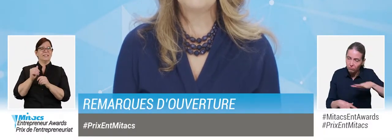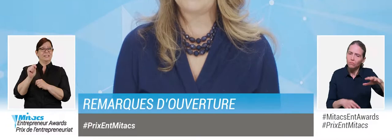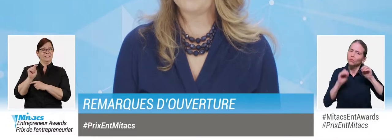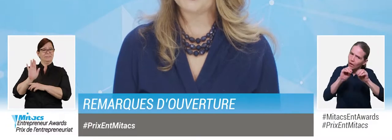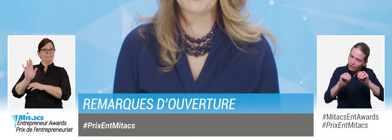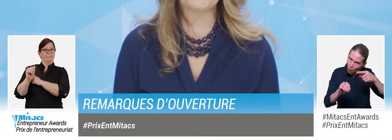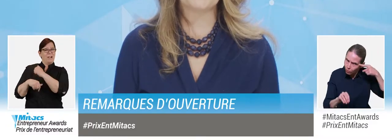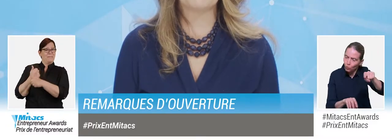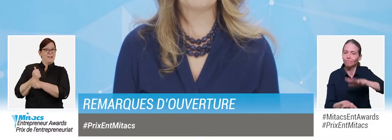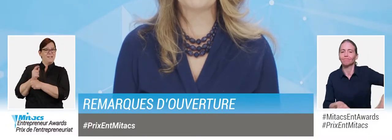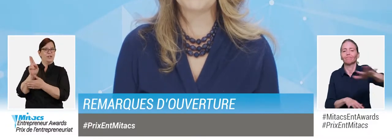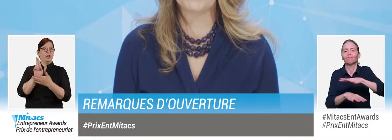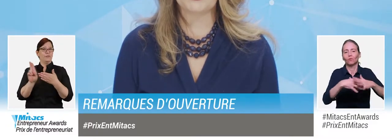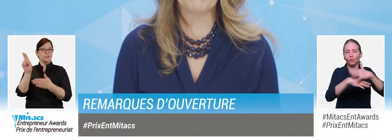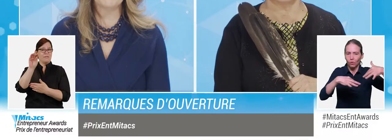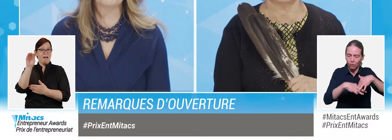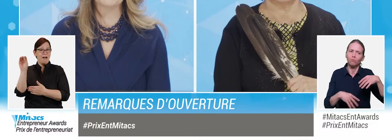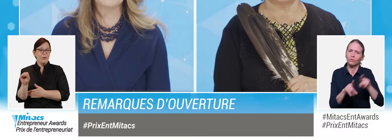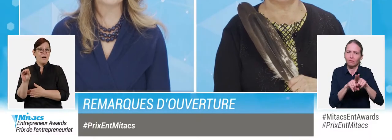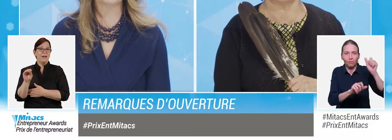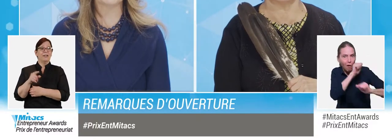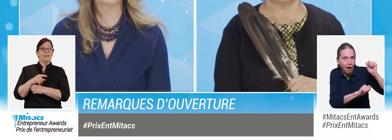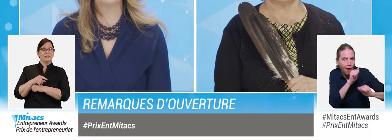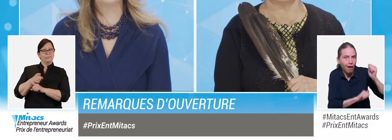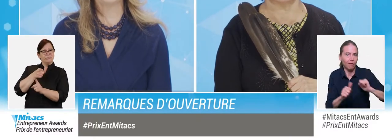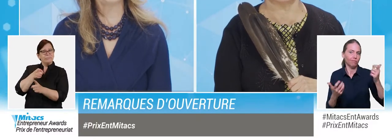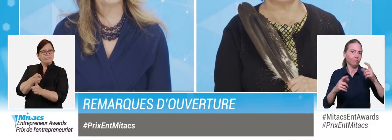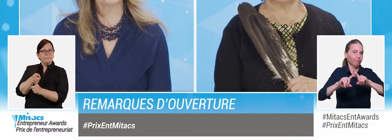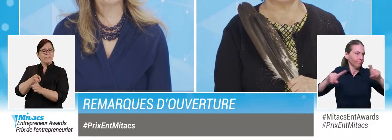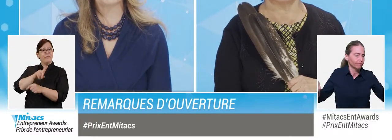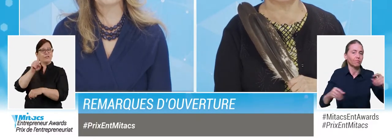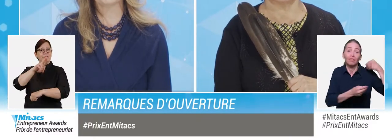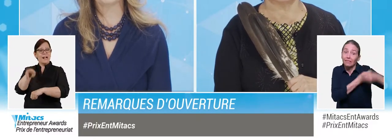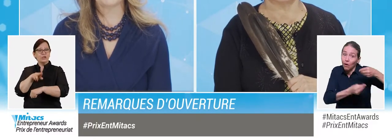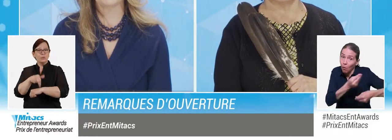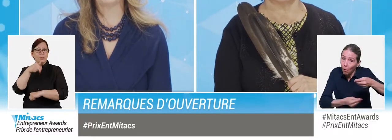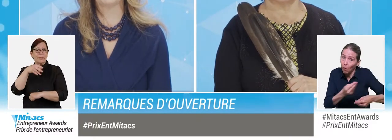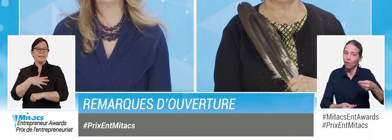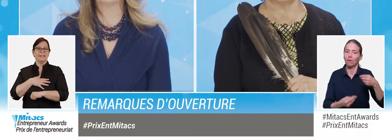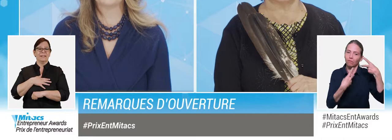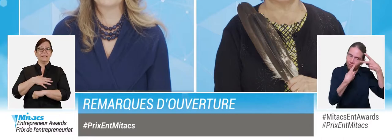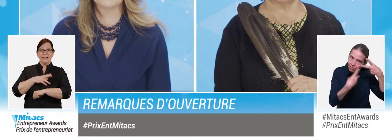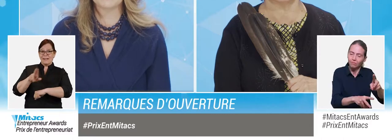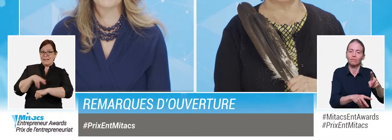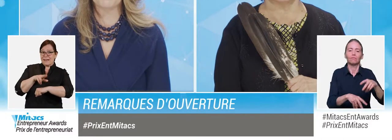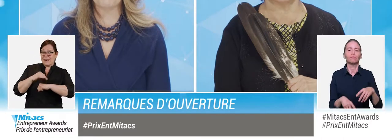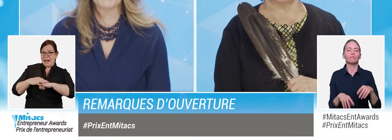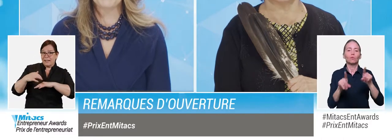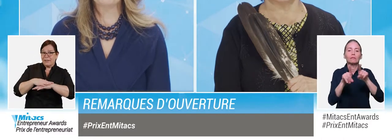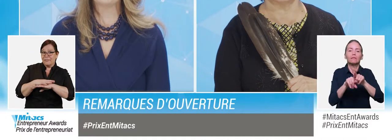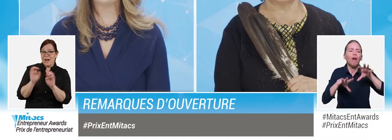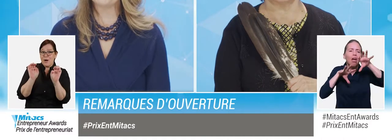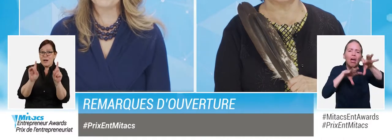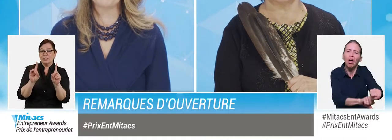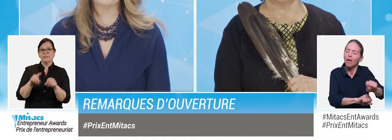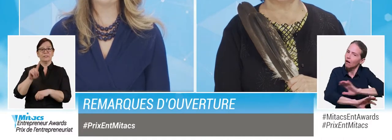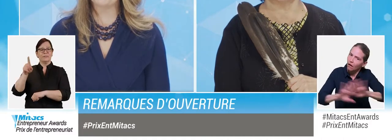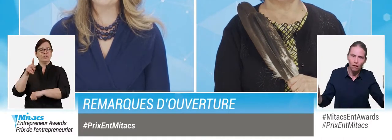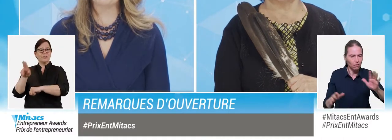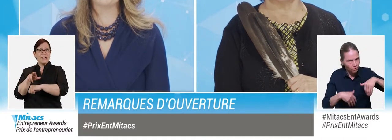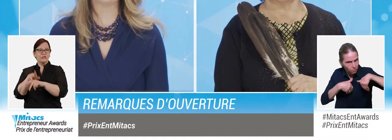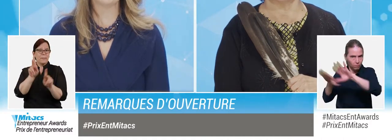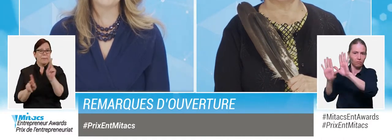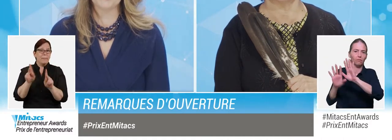women, Native education, First Nations people and history, Indigenous traditions, and decolonialization. Please join me